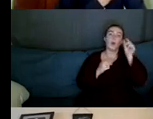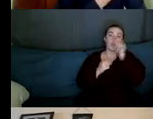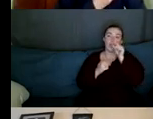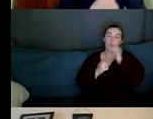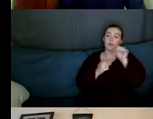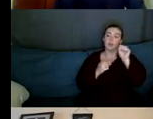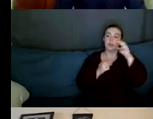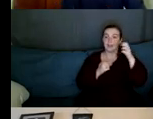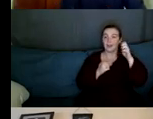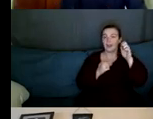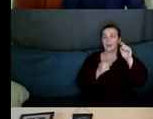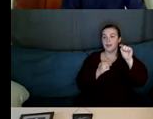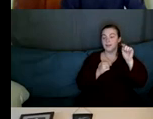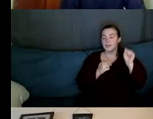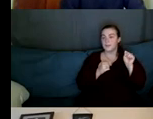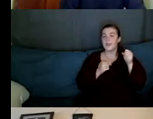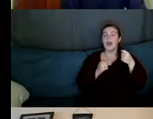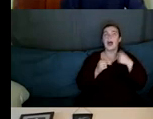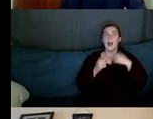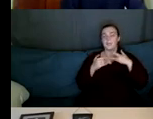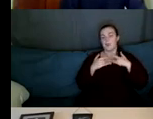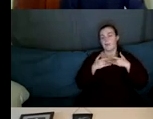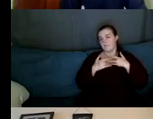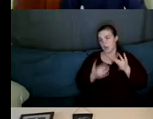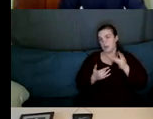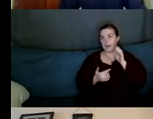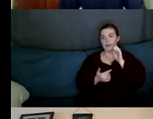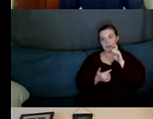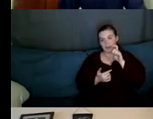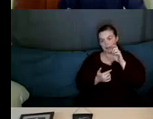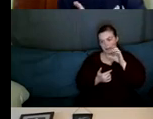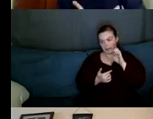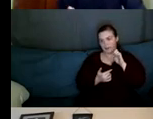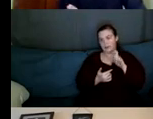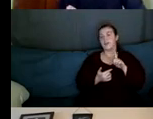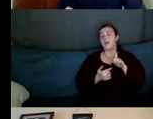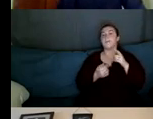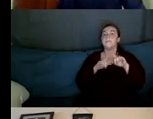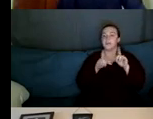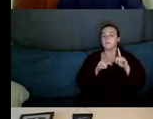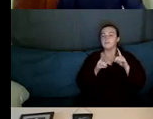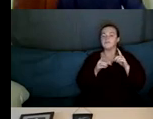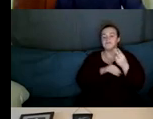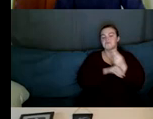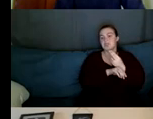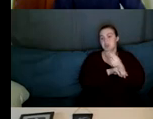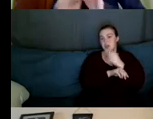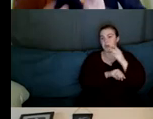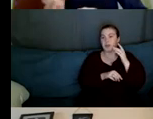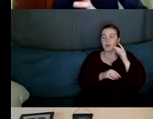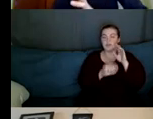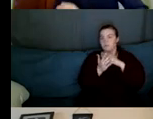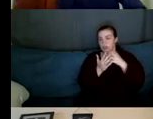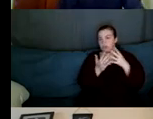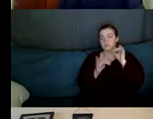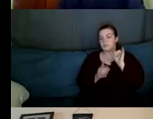strong preference towards Microsoft Excel, but some people do use Google Sheets. There is probably an open office